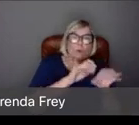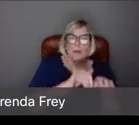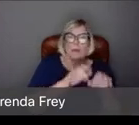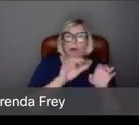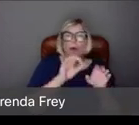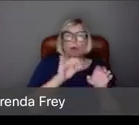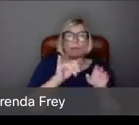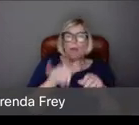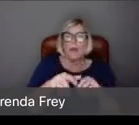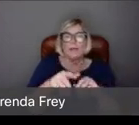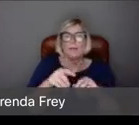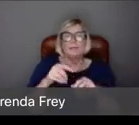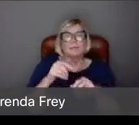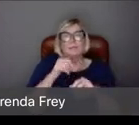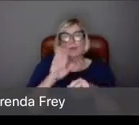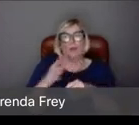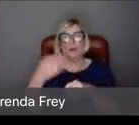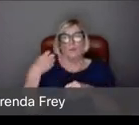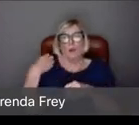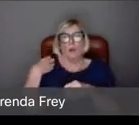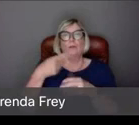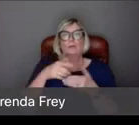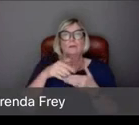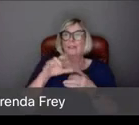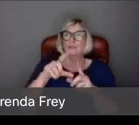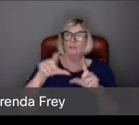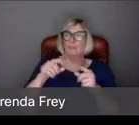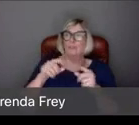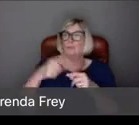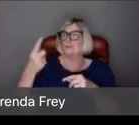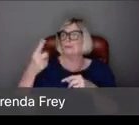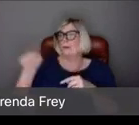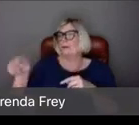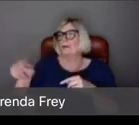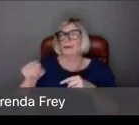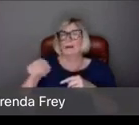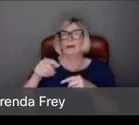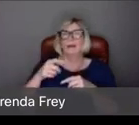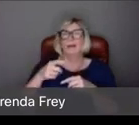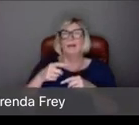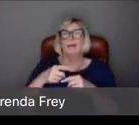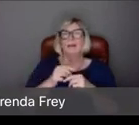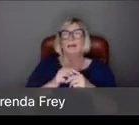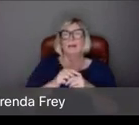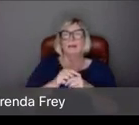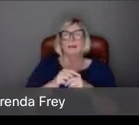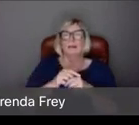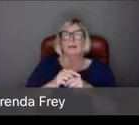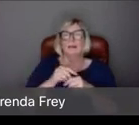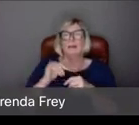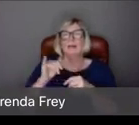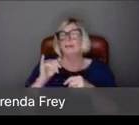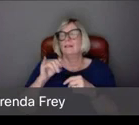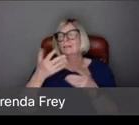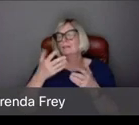somebody stealing the money, and you send a check to so-and-so or whatever. there are just so many. It's endless.